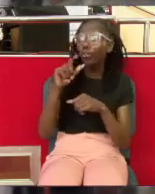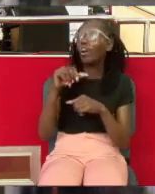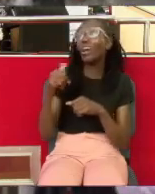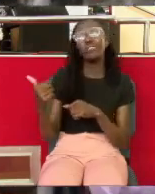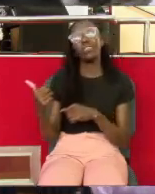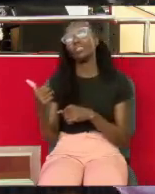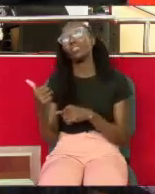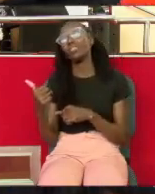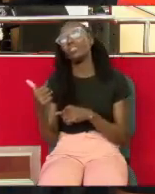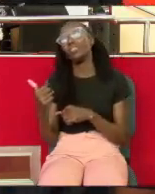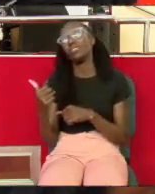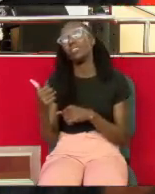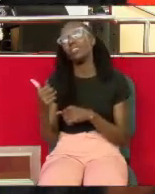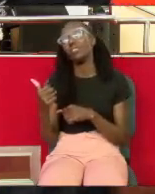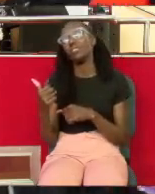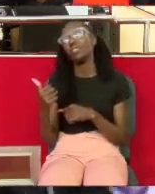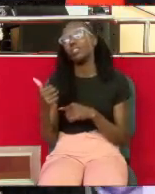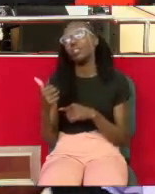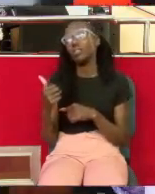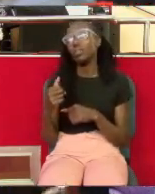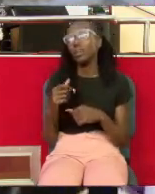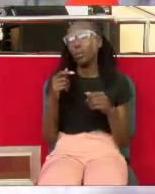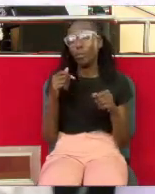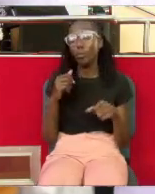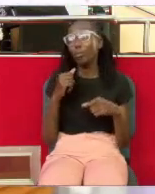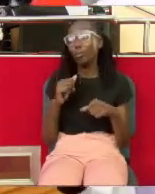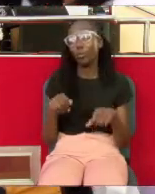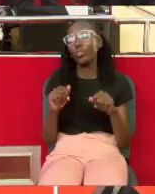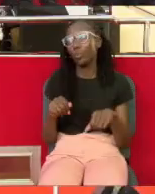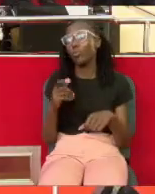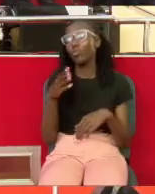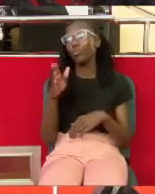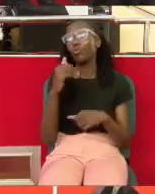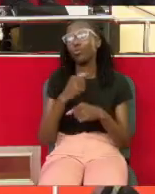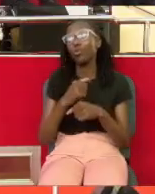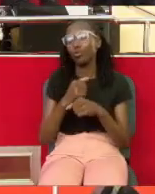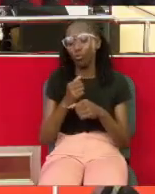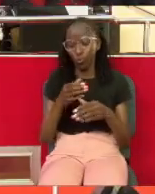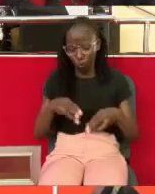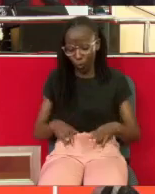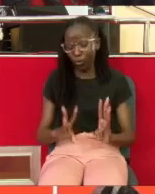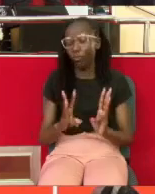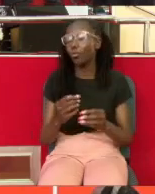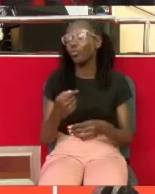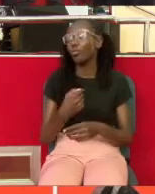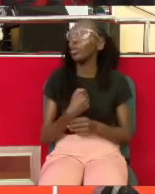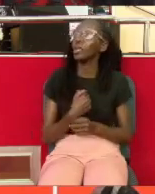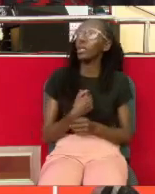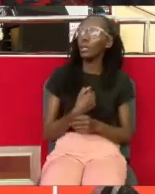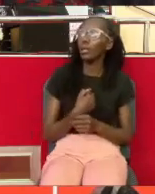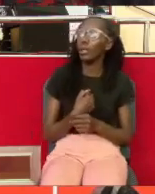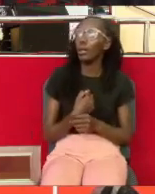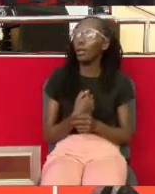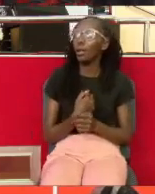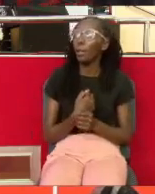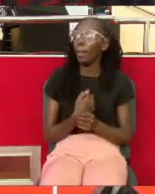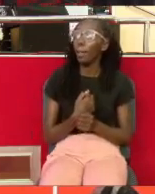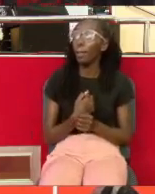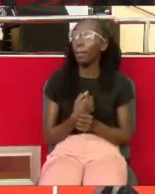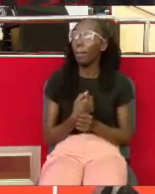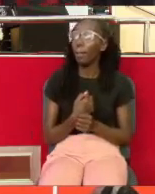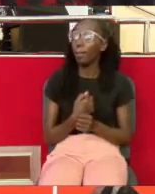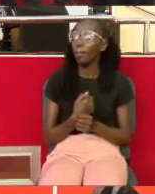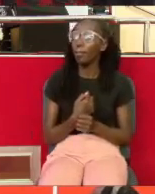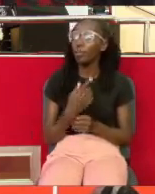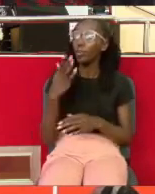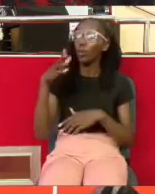others, you can make a way for me. The Lord is at work this morning. He is able